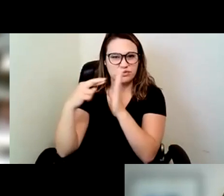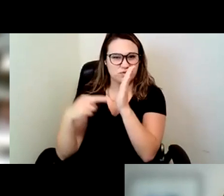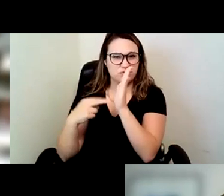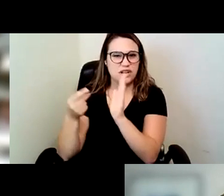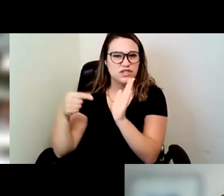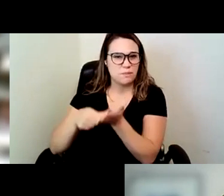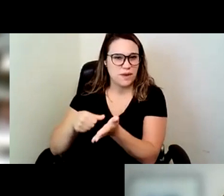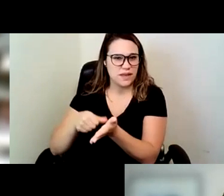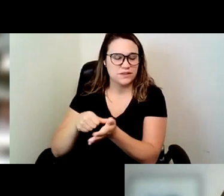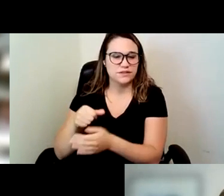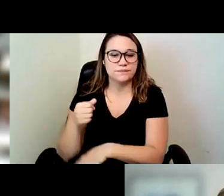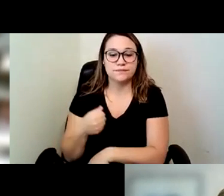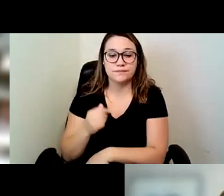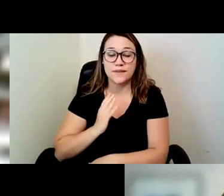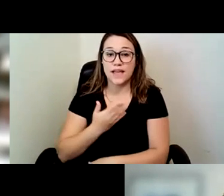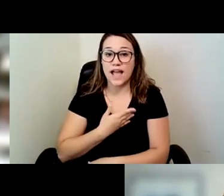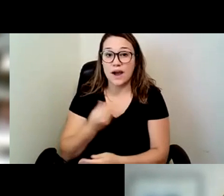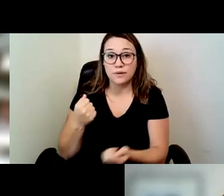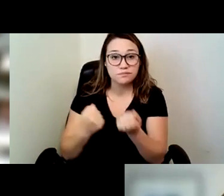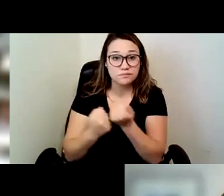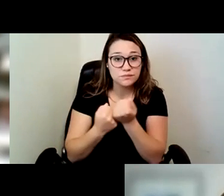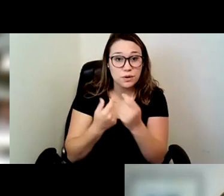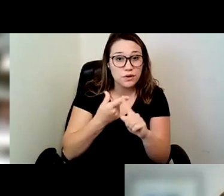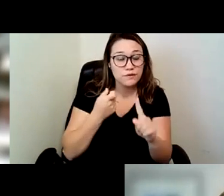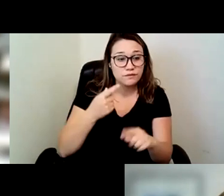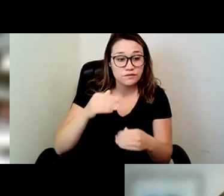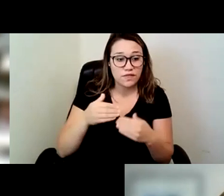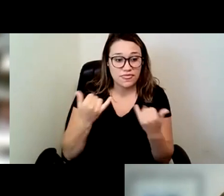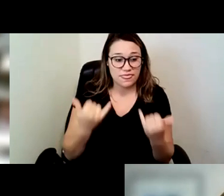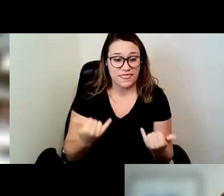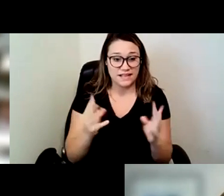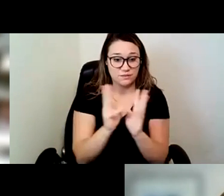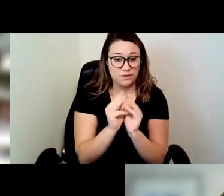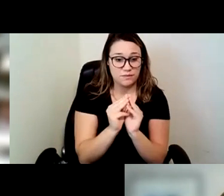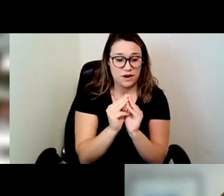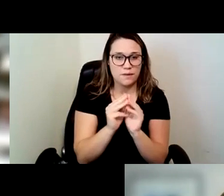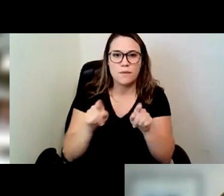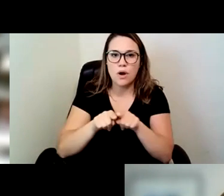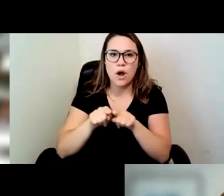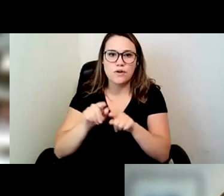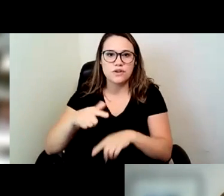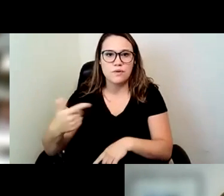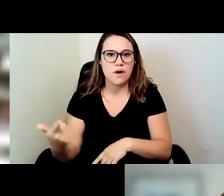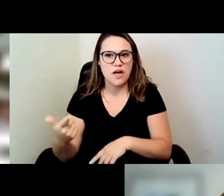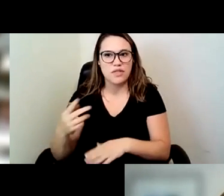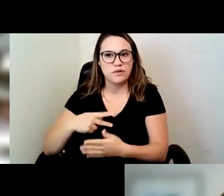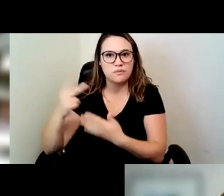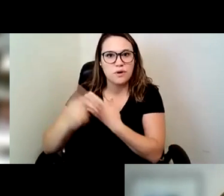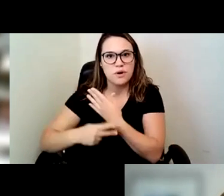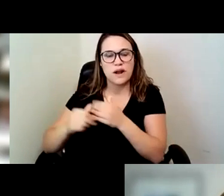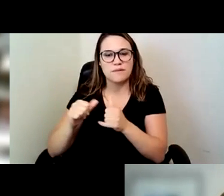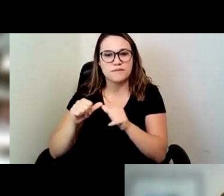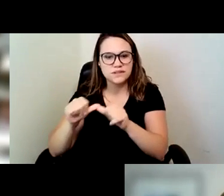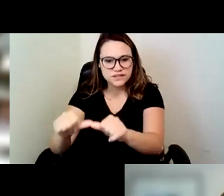these sponsors not only funds this webinar series, but also extends beyond our conference to continue vital